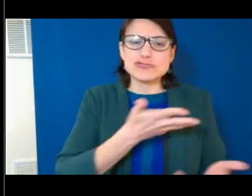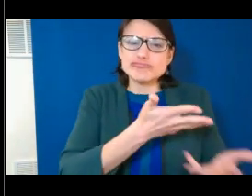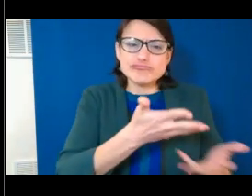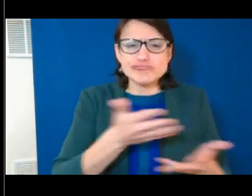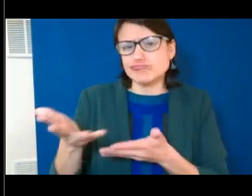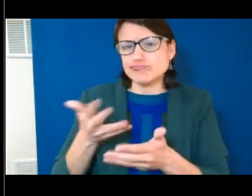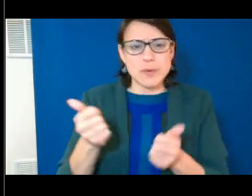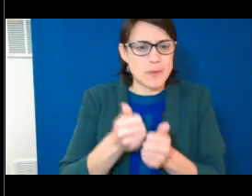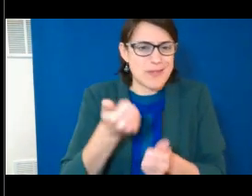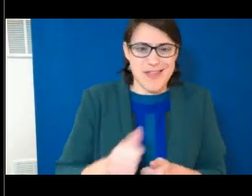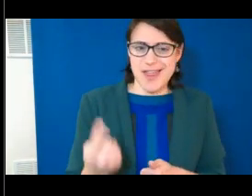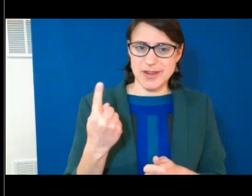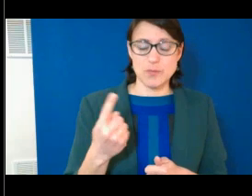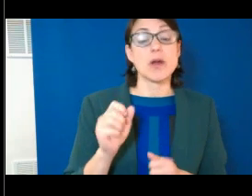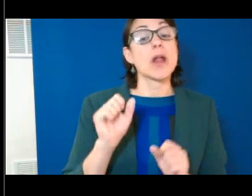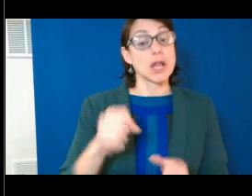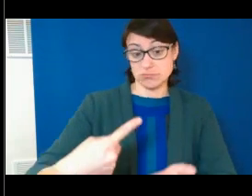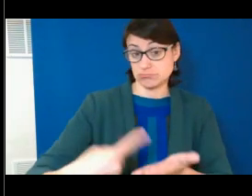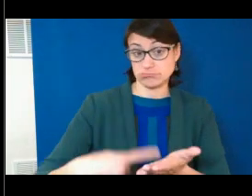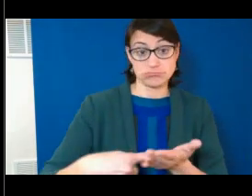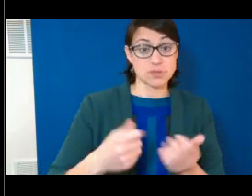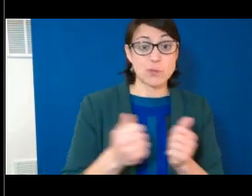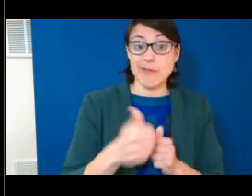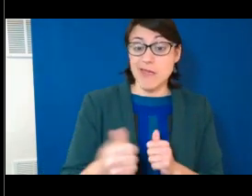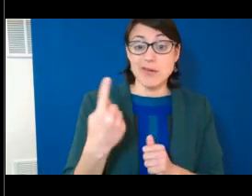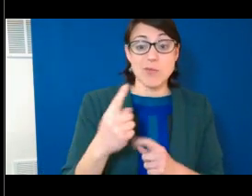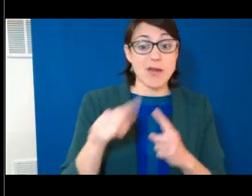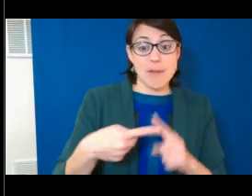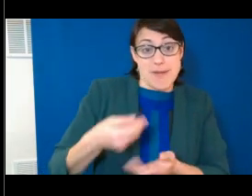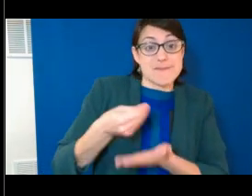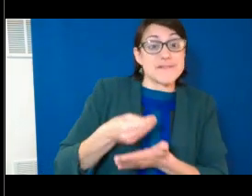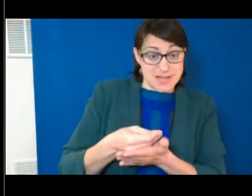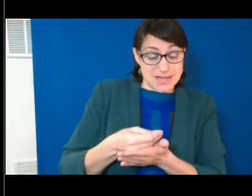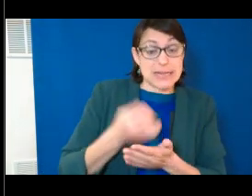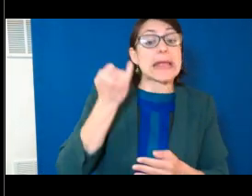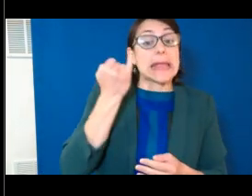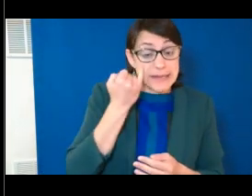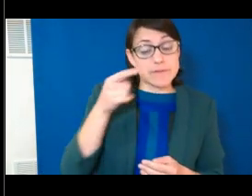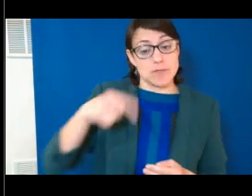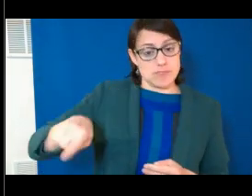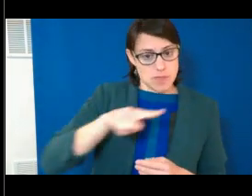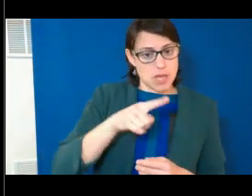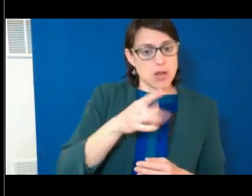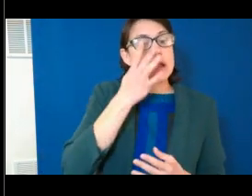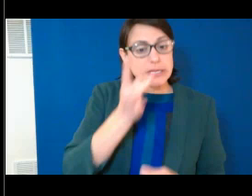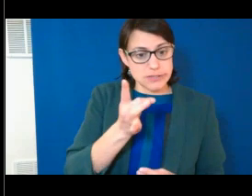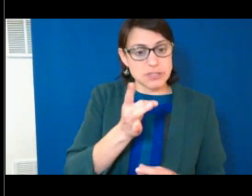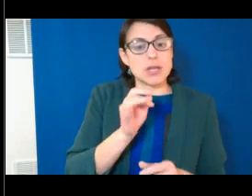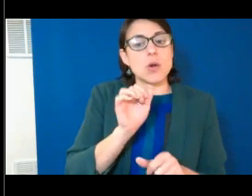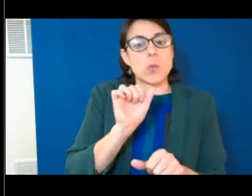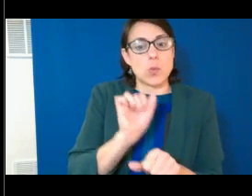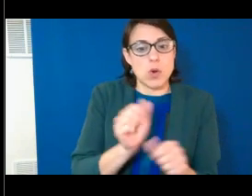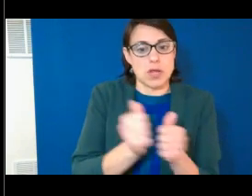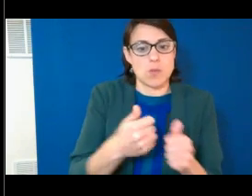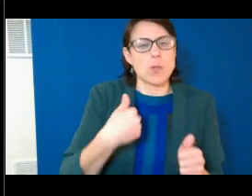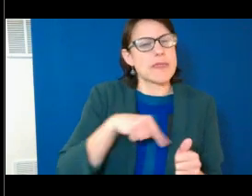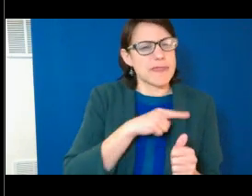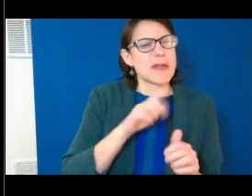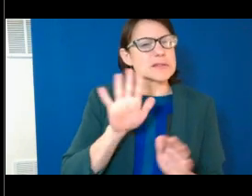talk to anyone about funding that is interested in working in alignment with us. And we understand, you